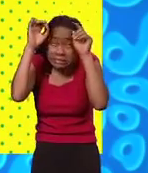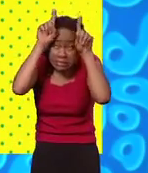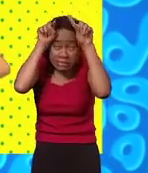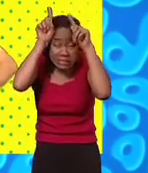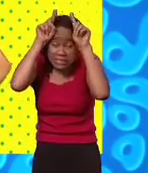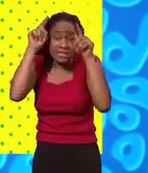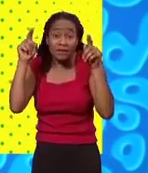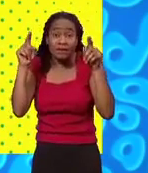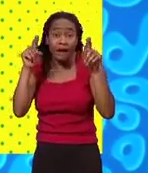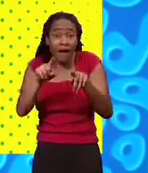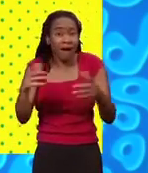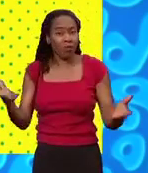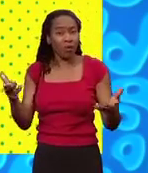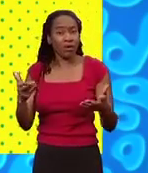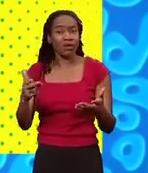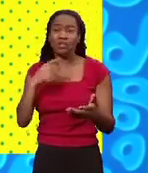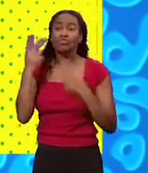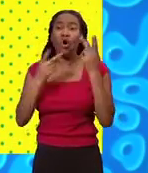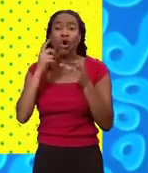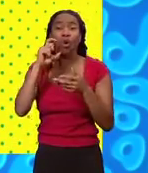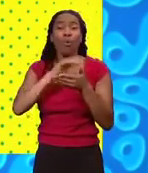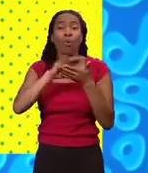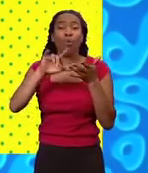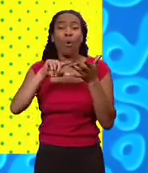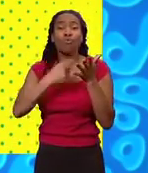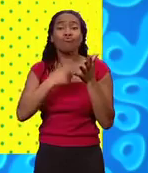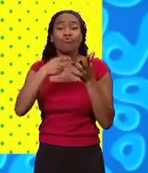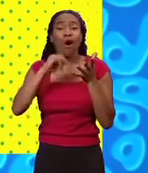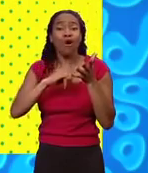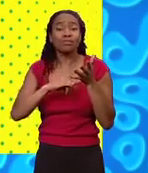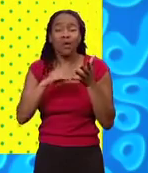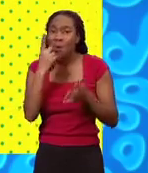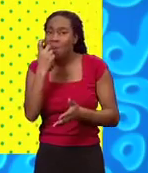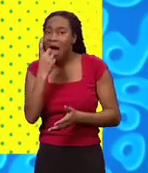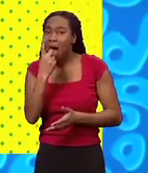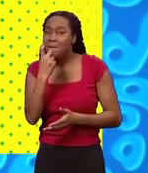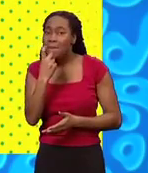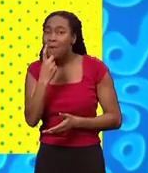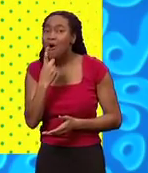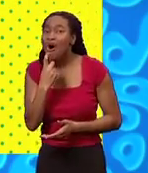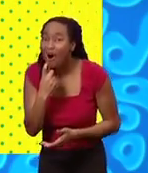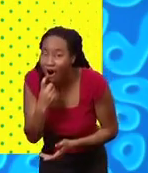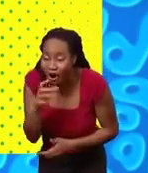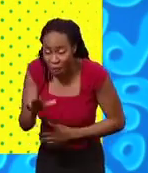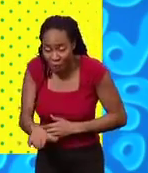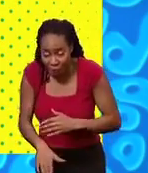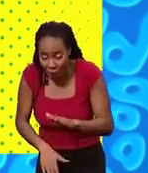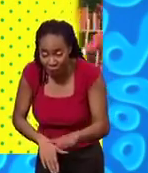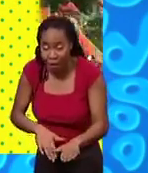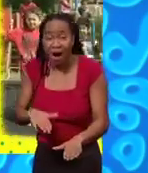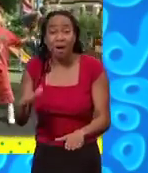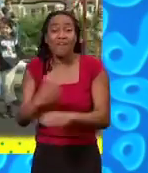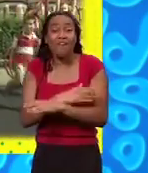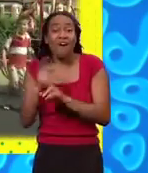And of course, there's the chorus. Let's spacewalk one last time before the big video.